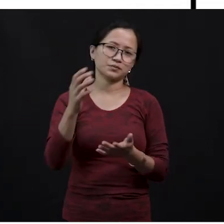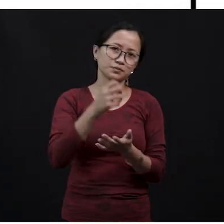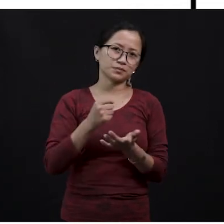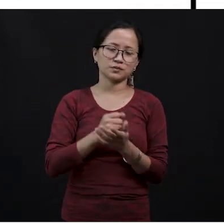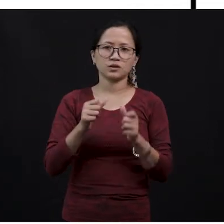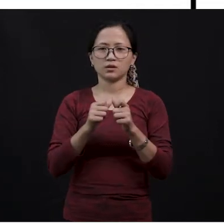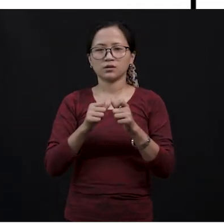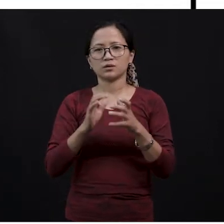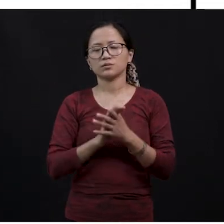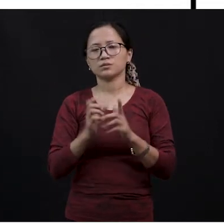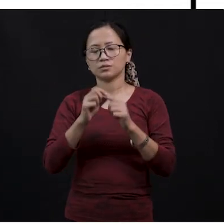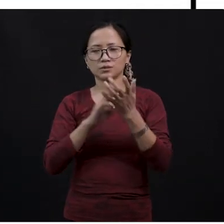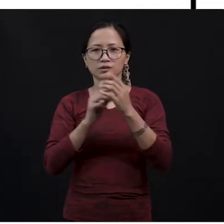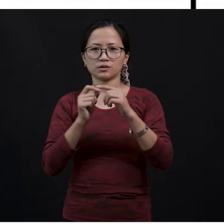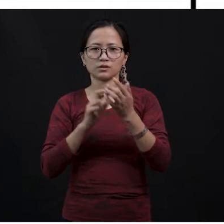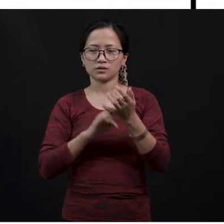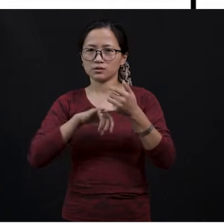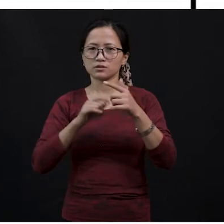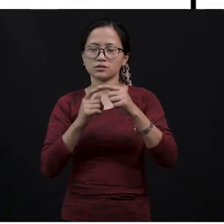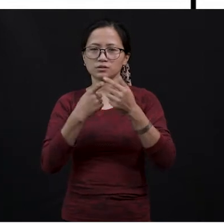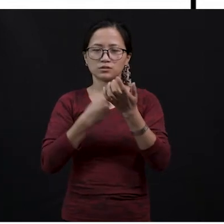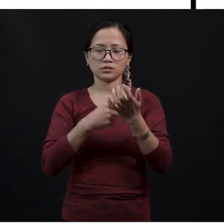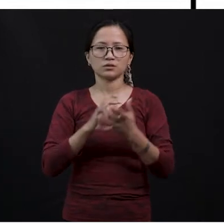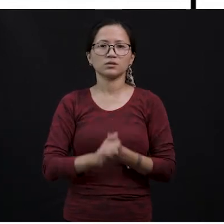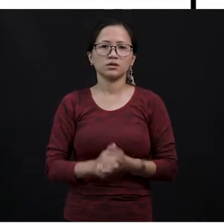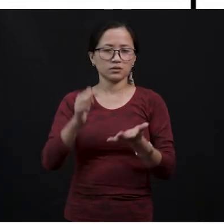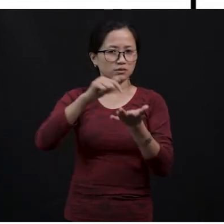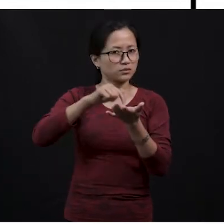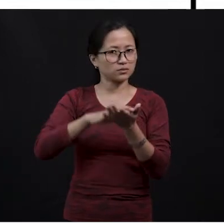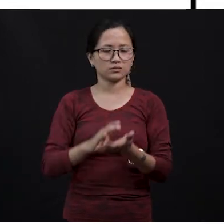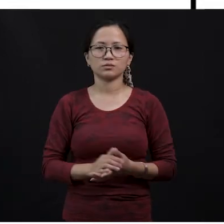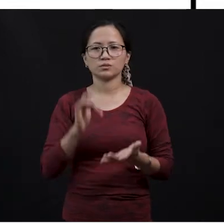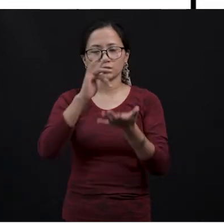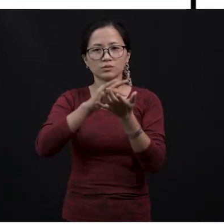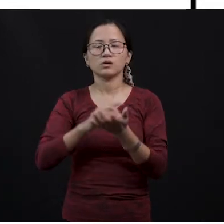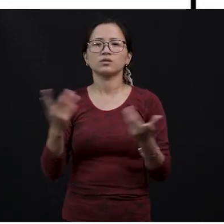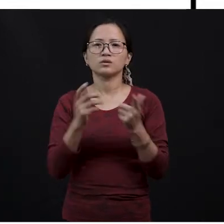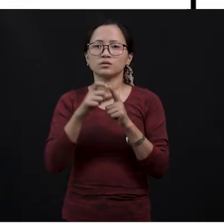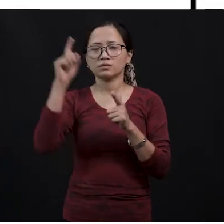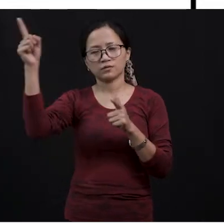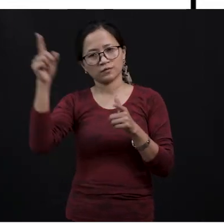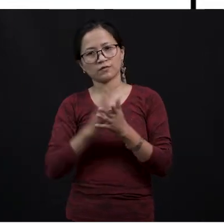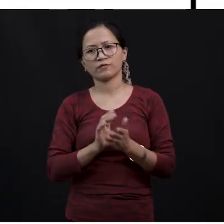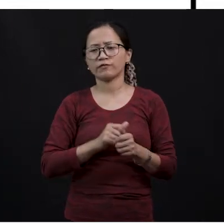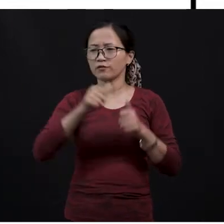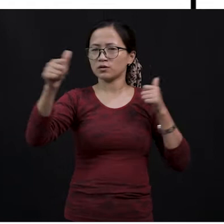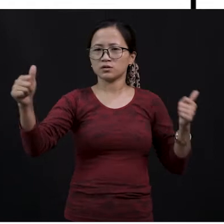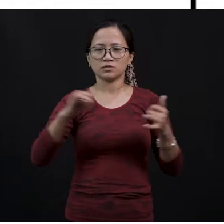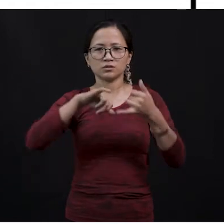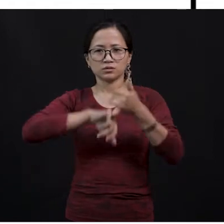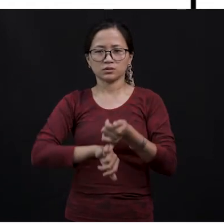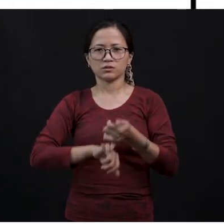and administer the empire better, as Devagiri was the central place, while Delhi was far away from South